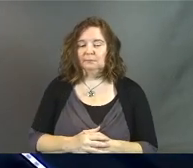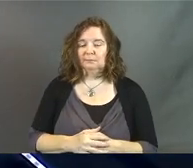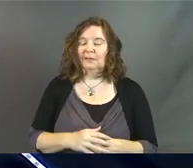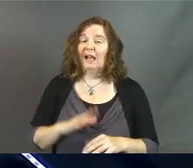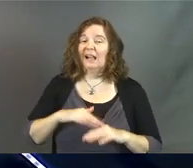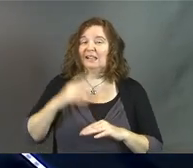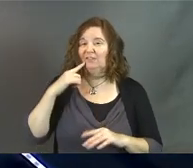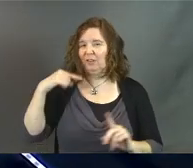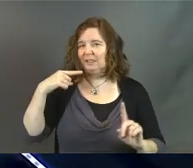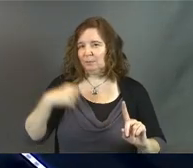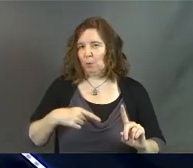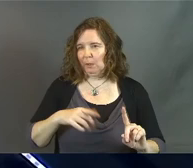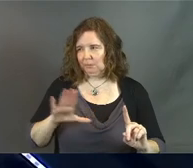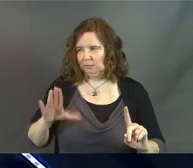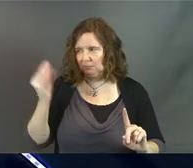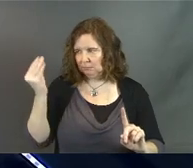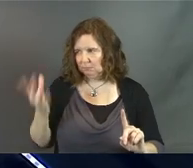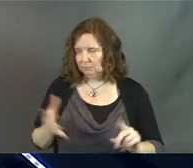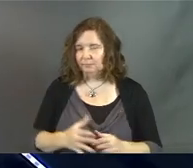At least on this point.